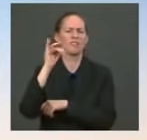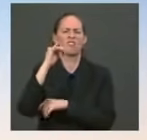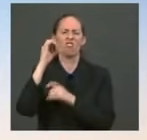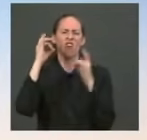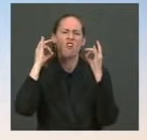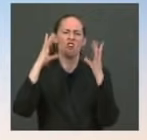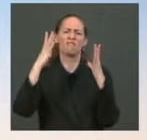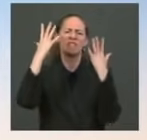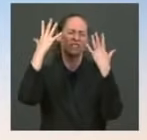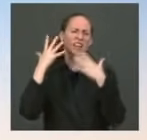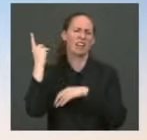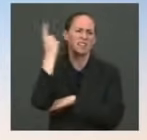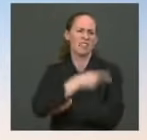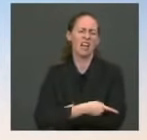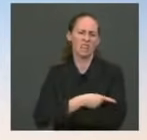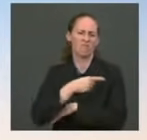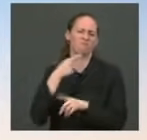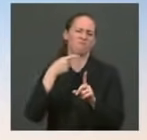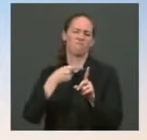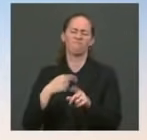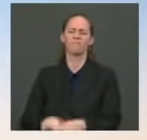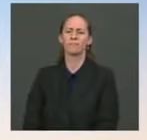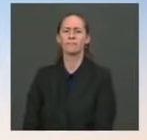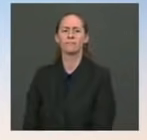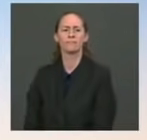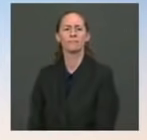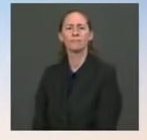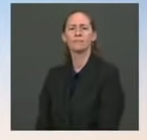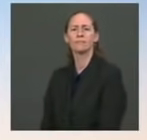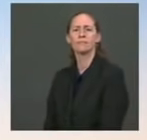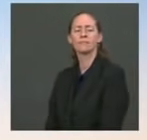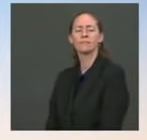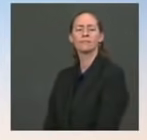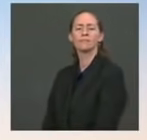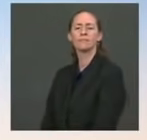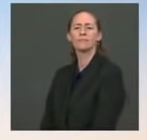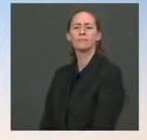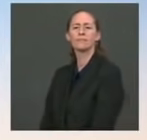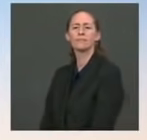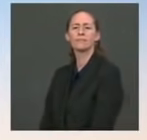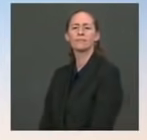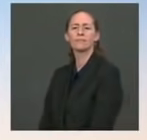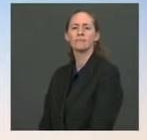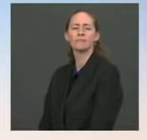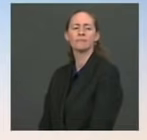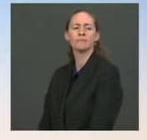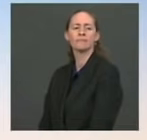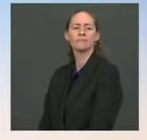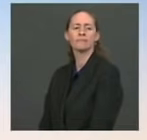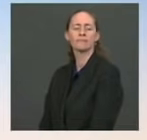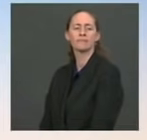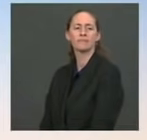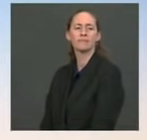democracy. Okay, let's go to Yahoo. Jen, throughout much of the spring and early summer,